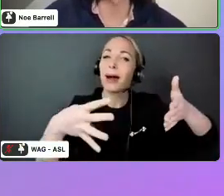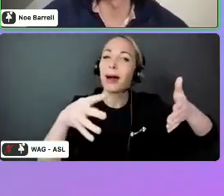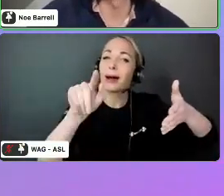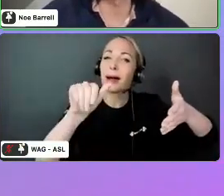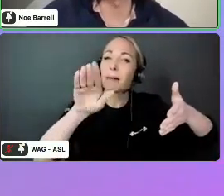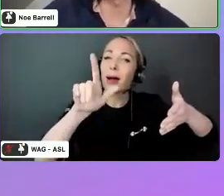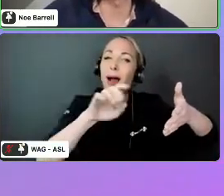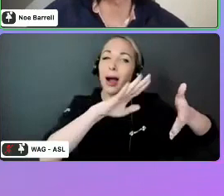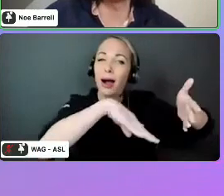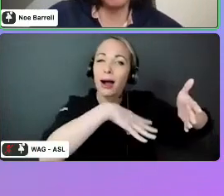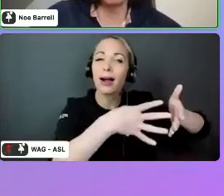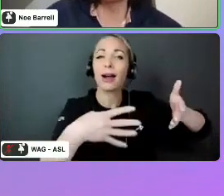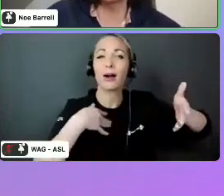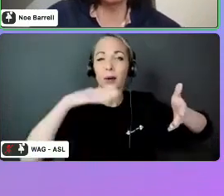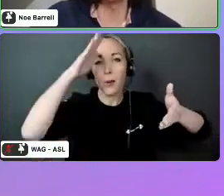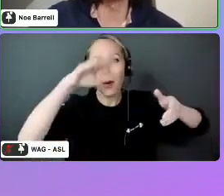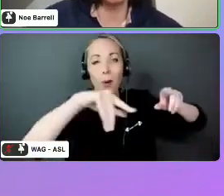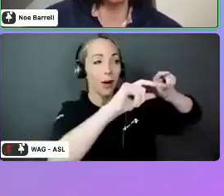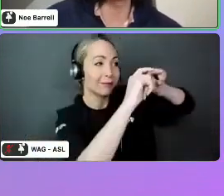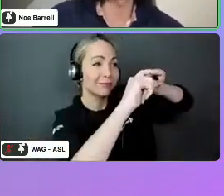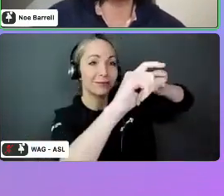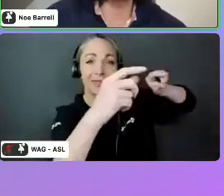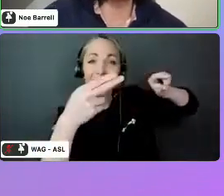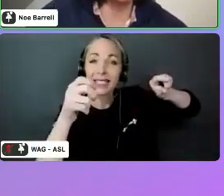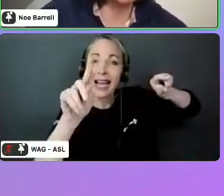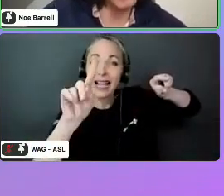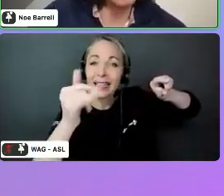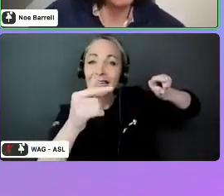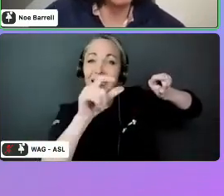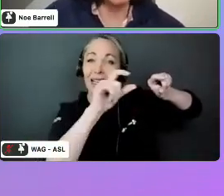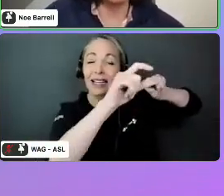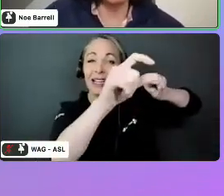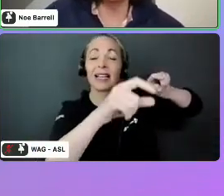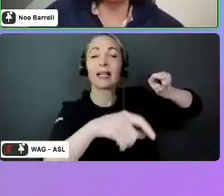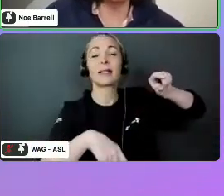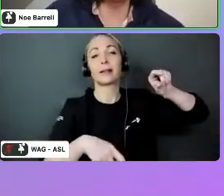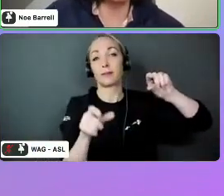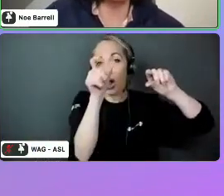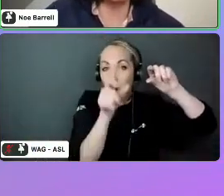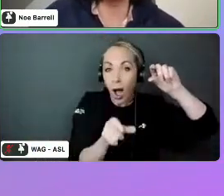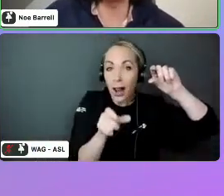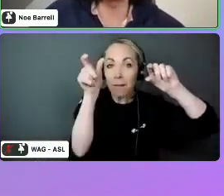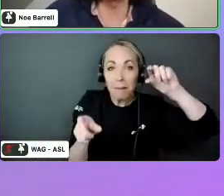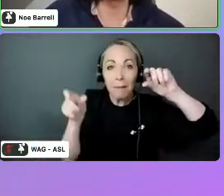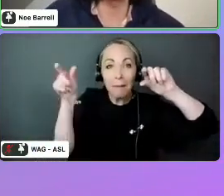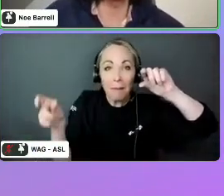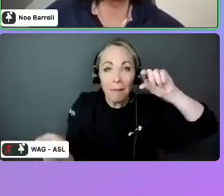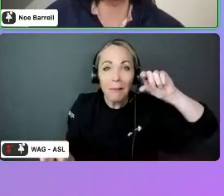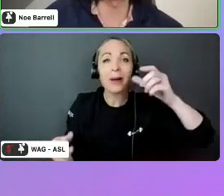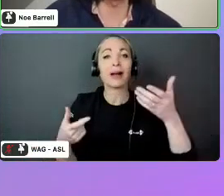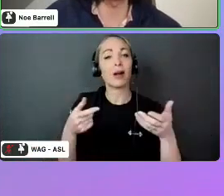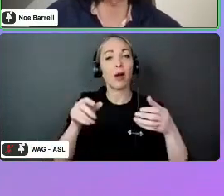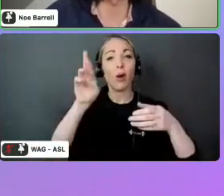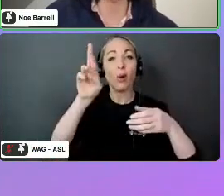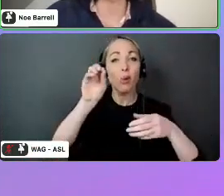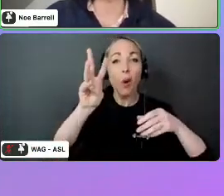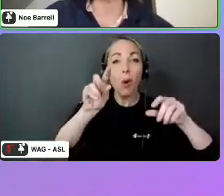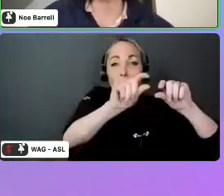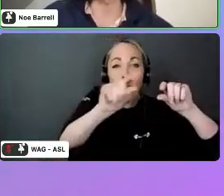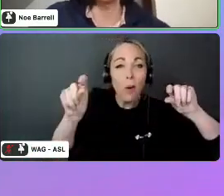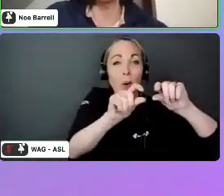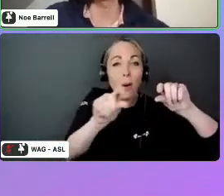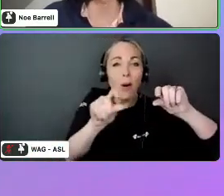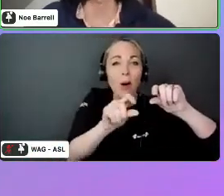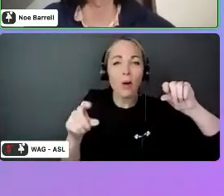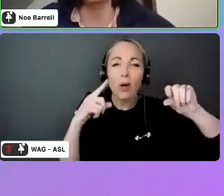are, or what the table row and column headers are. And similar to our interactive elements tool, we check that the visual semantics of the